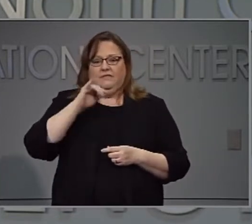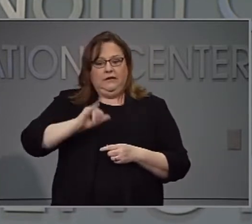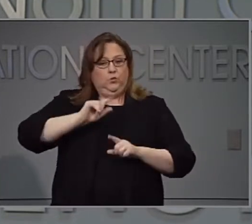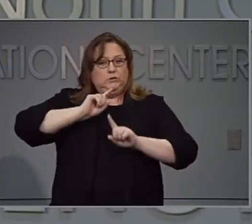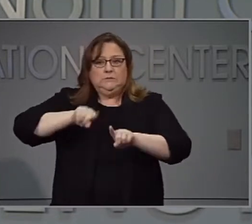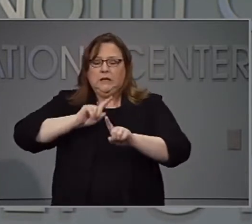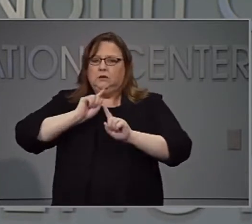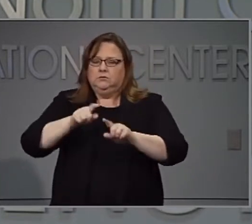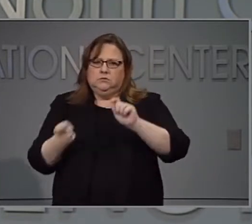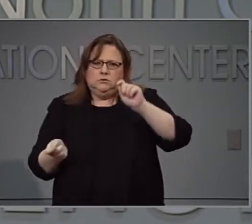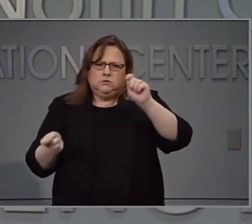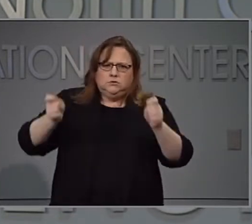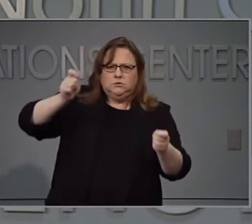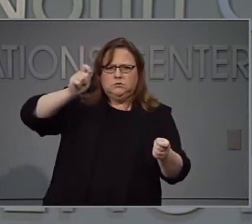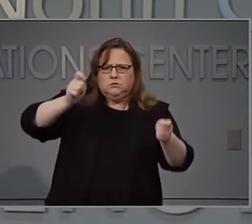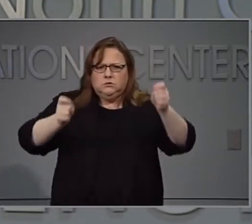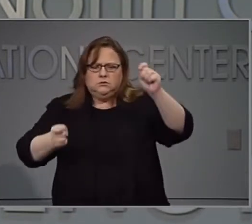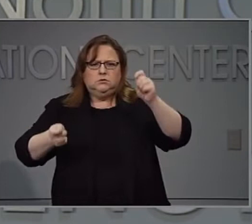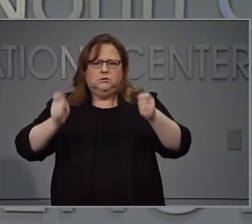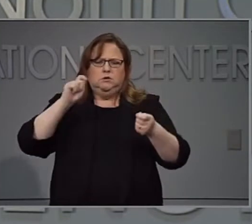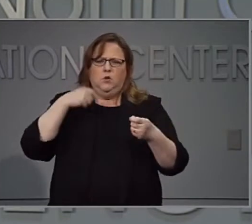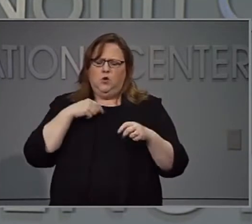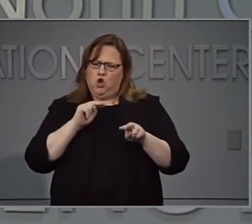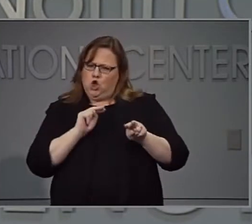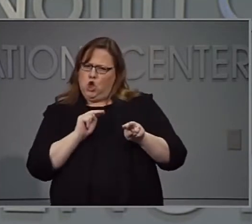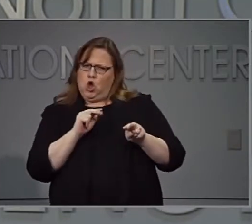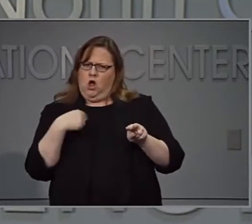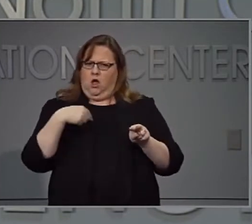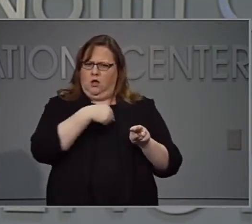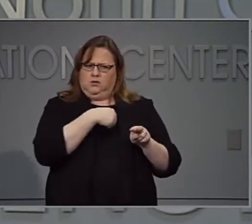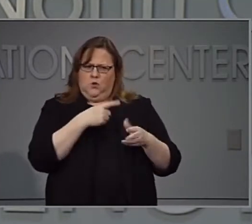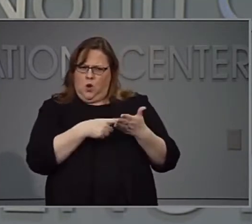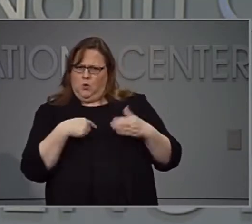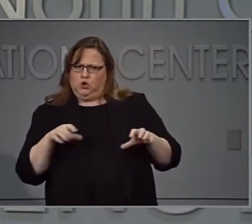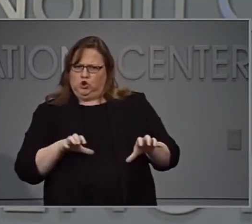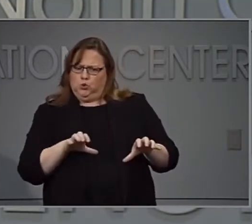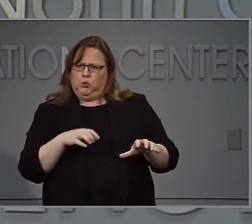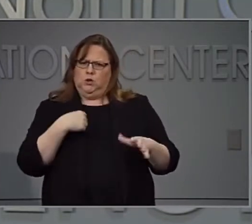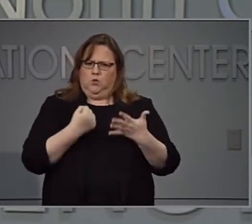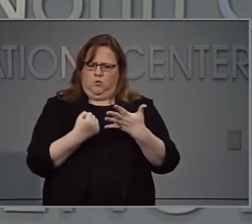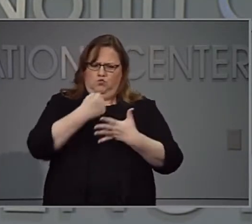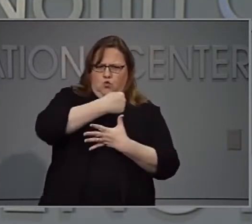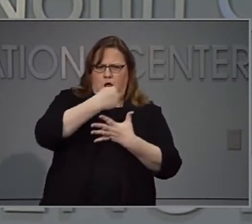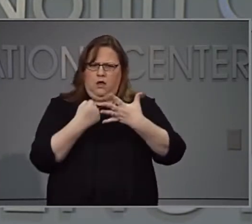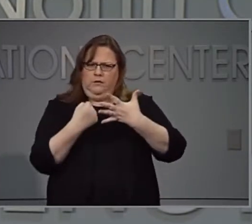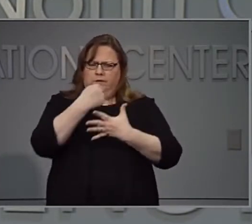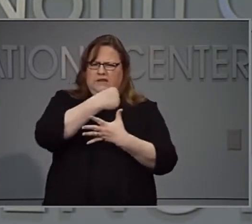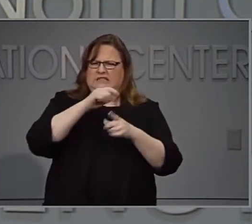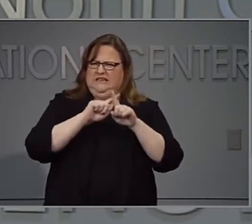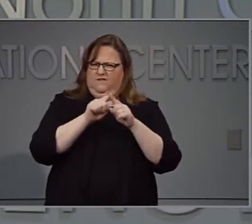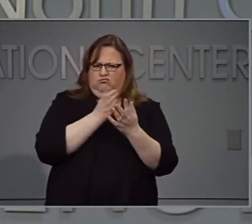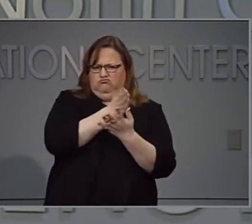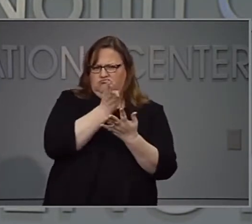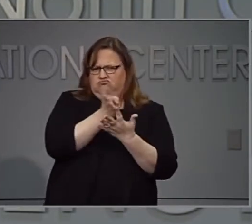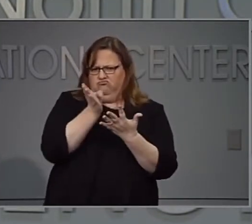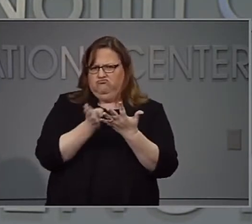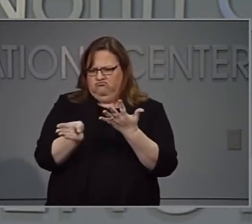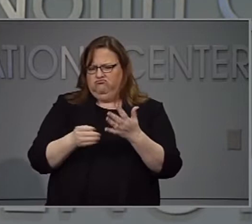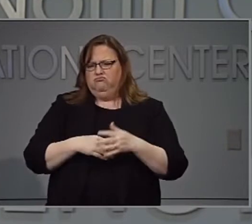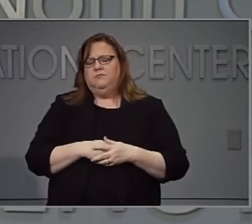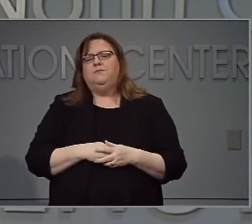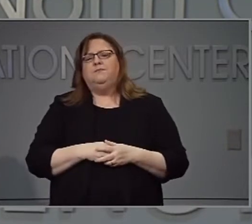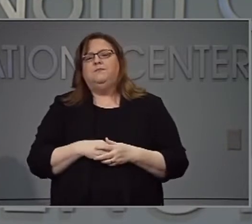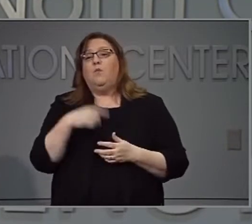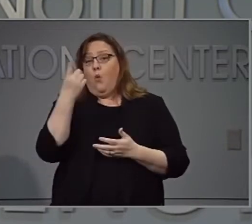We are constantly evaluating our response posture and are prioritizing the following lines of effort.